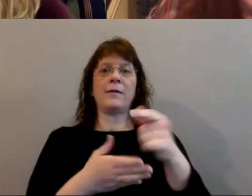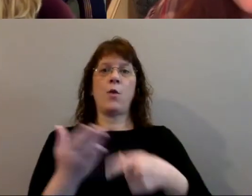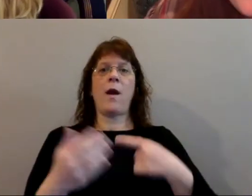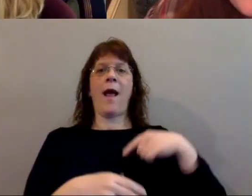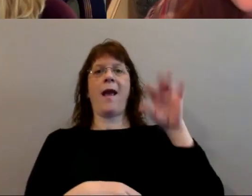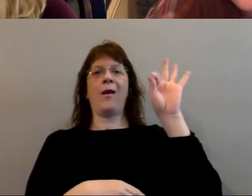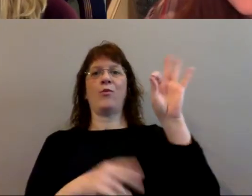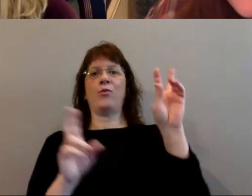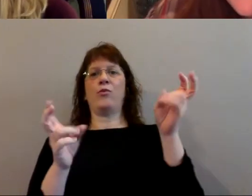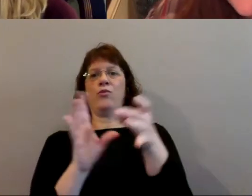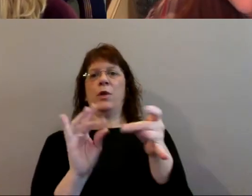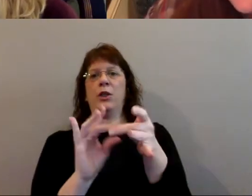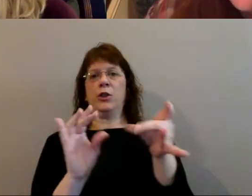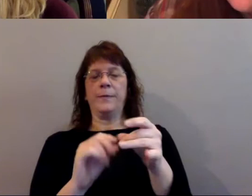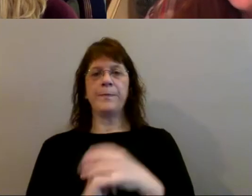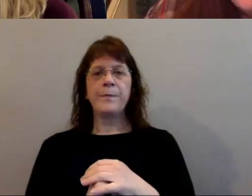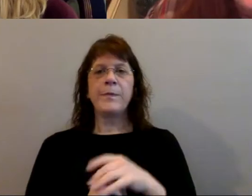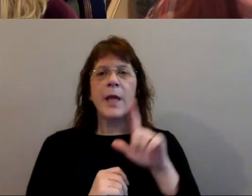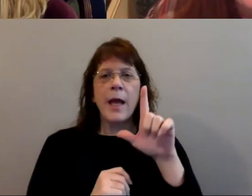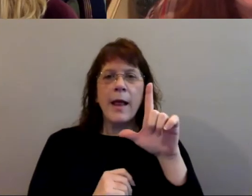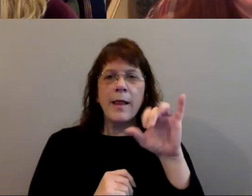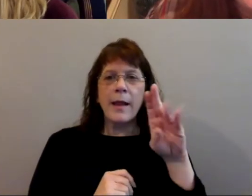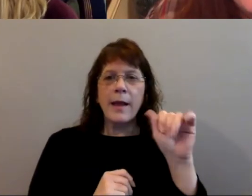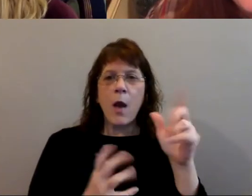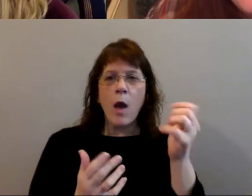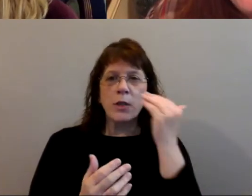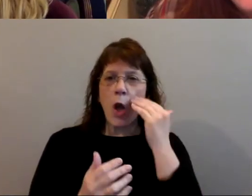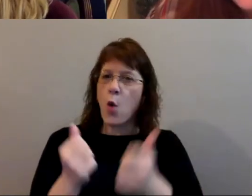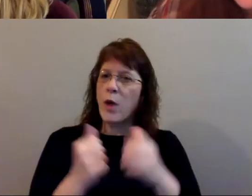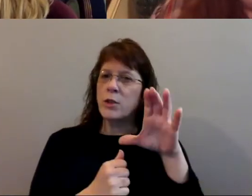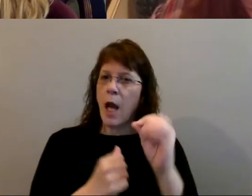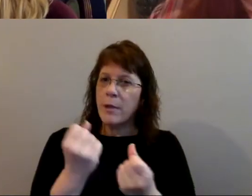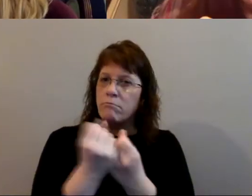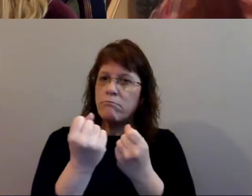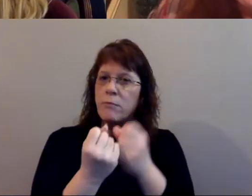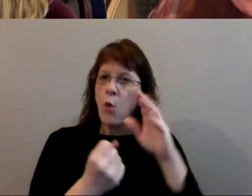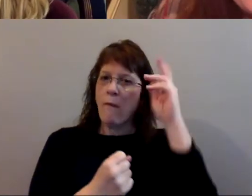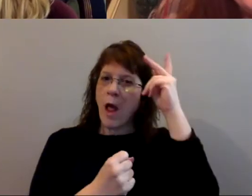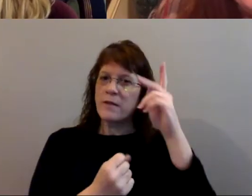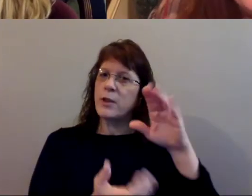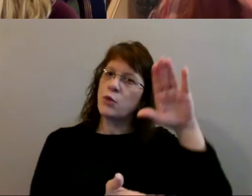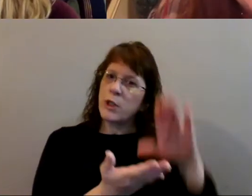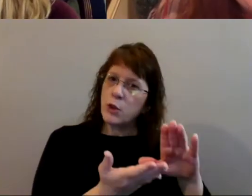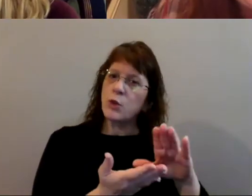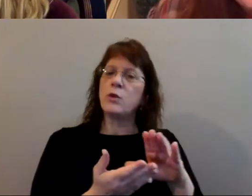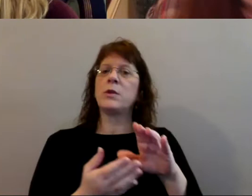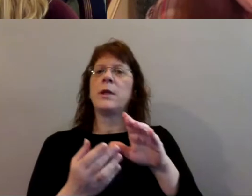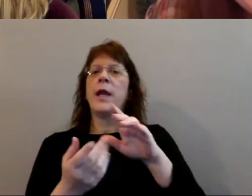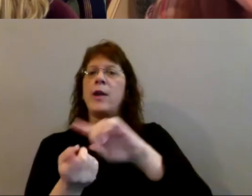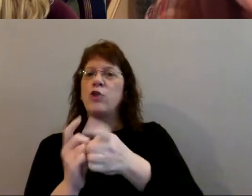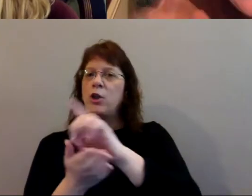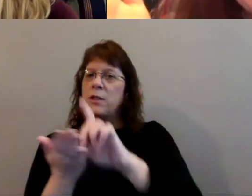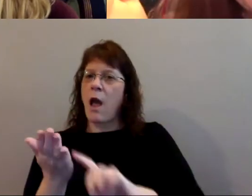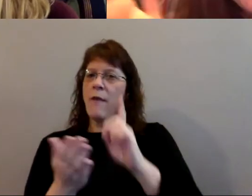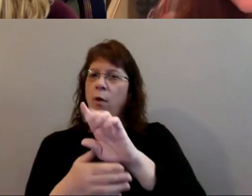Awesome. Linda would like to know, which companies are on board with your philosophy of reducing and redesigning their products? Are these generally toy